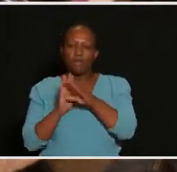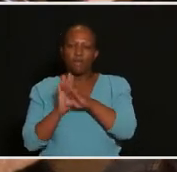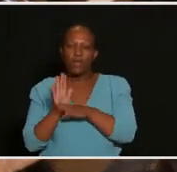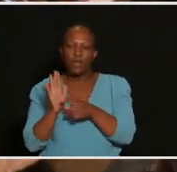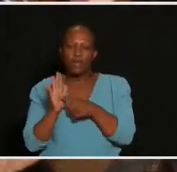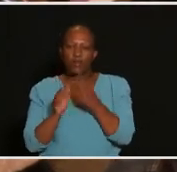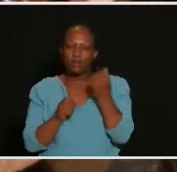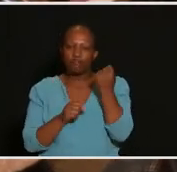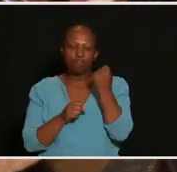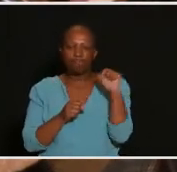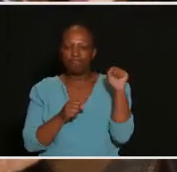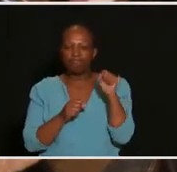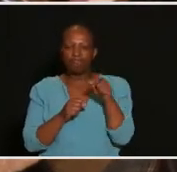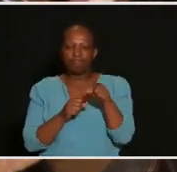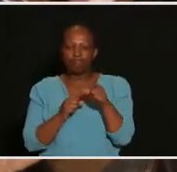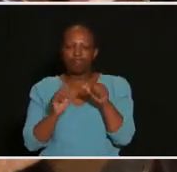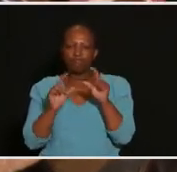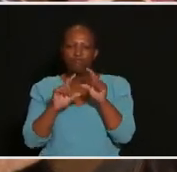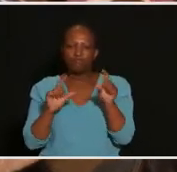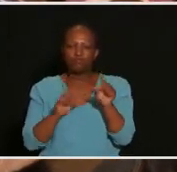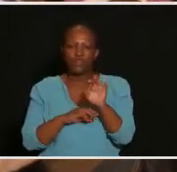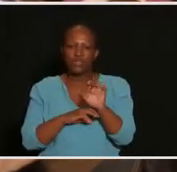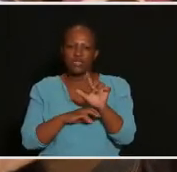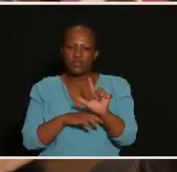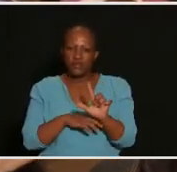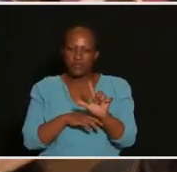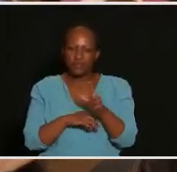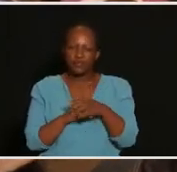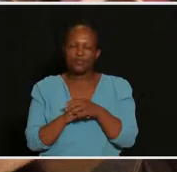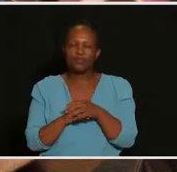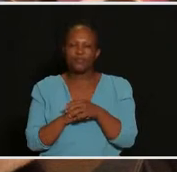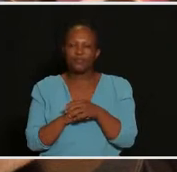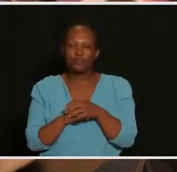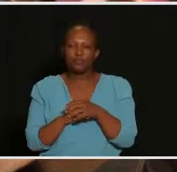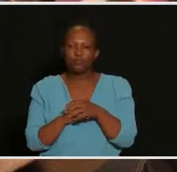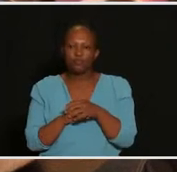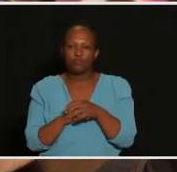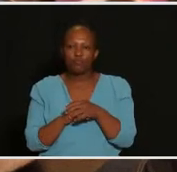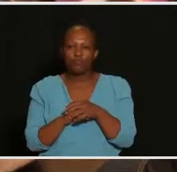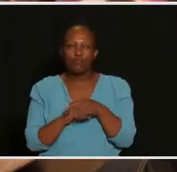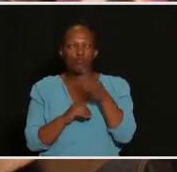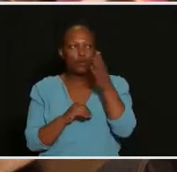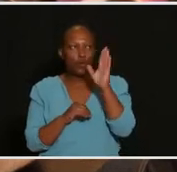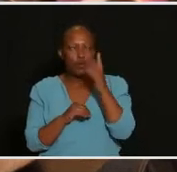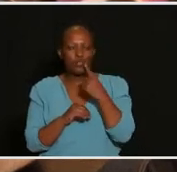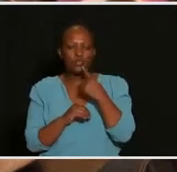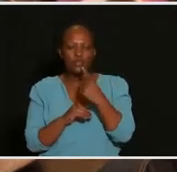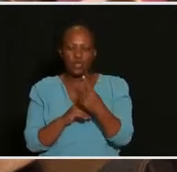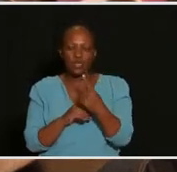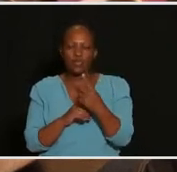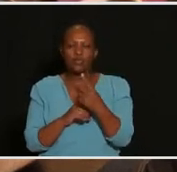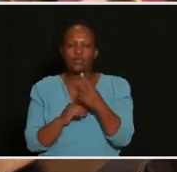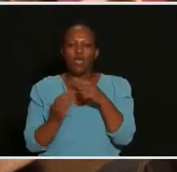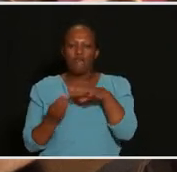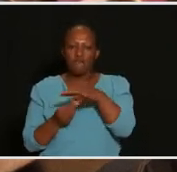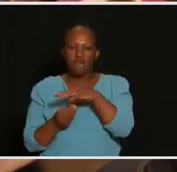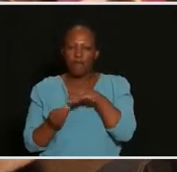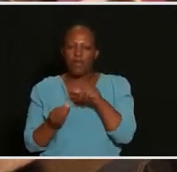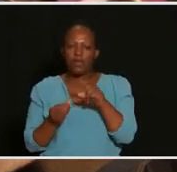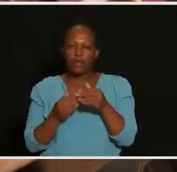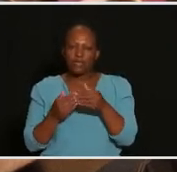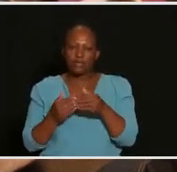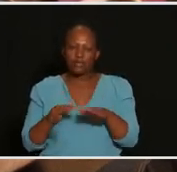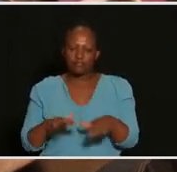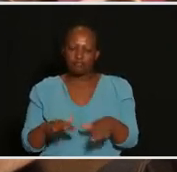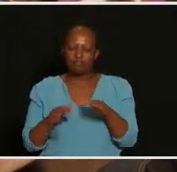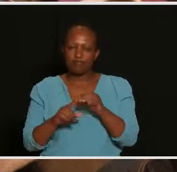and specifically also clause 37. the word of God instructs families to raise their children in the